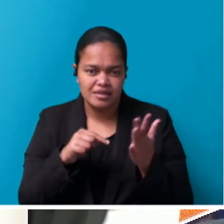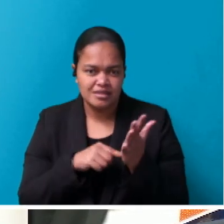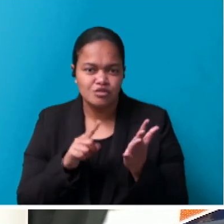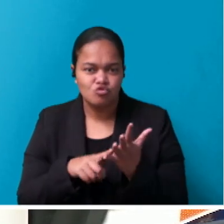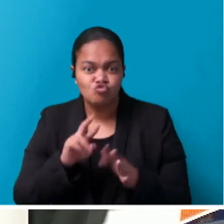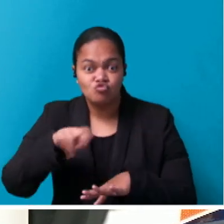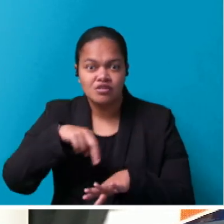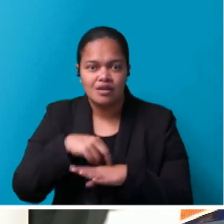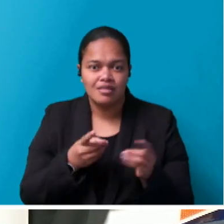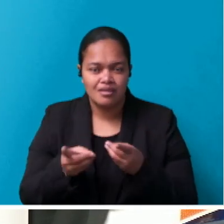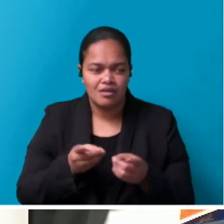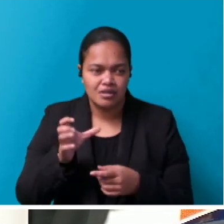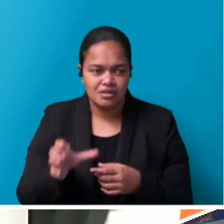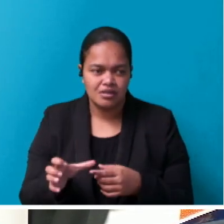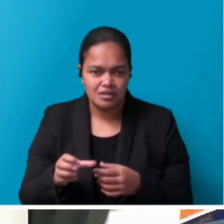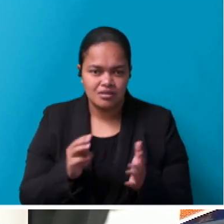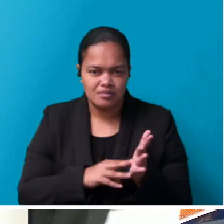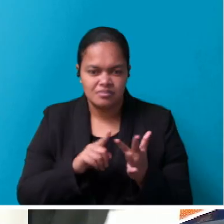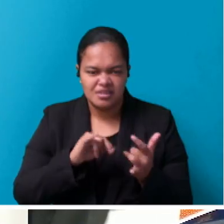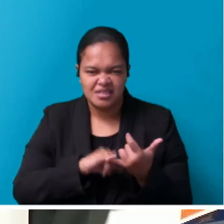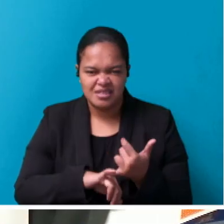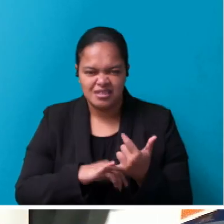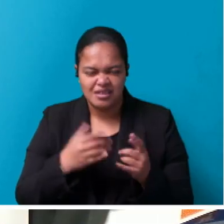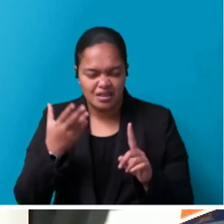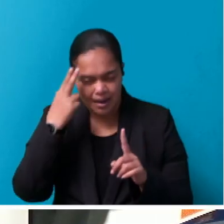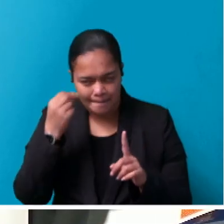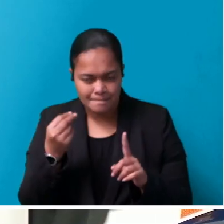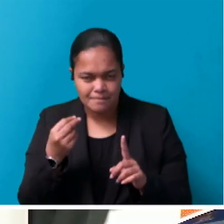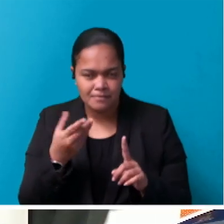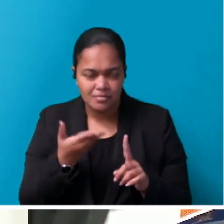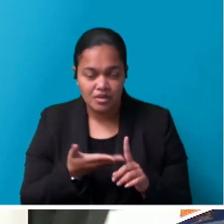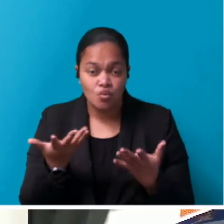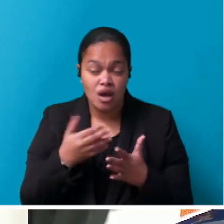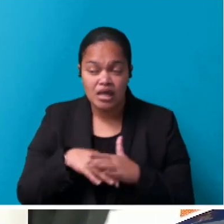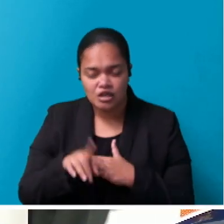Director, Ms. Atsuko Okuda, in Rotuma,